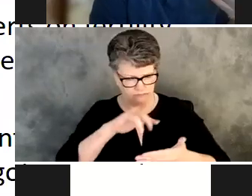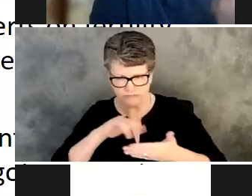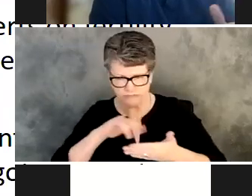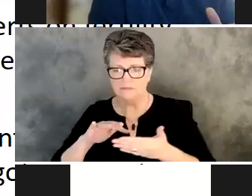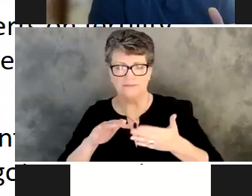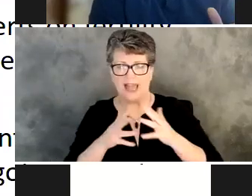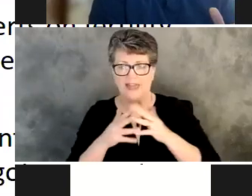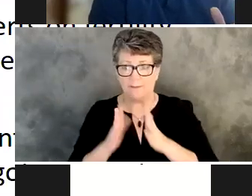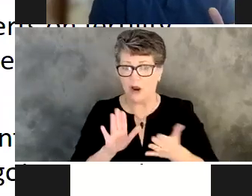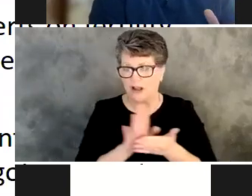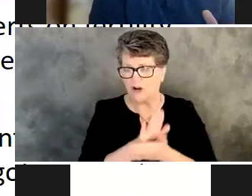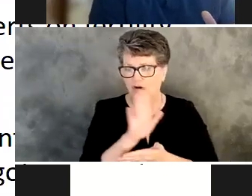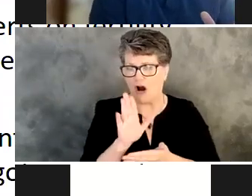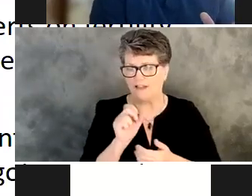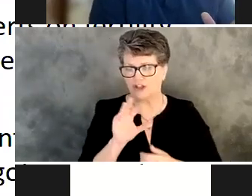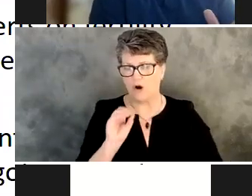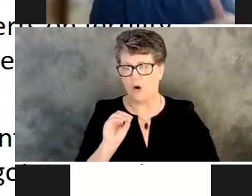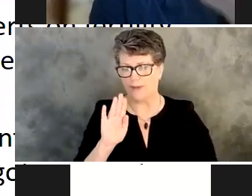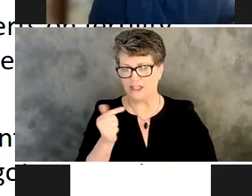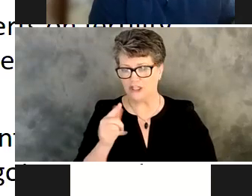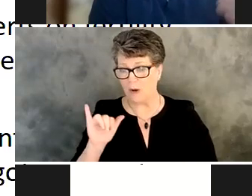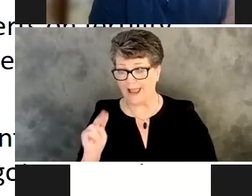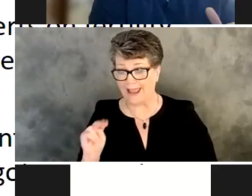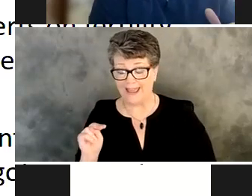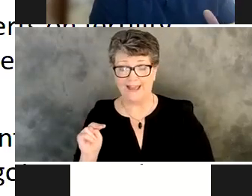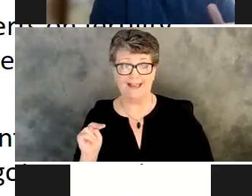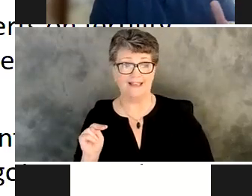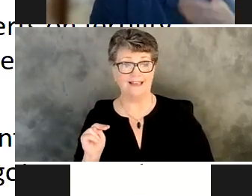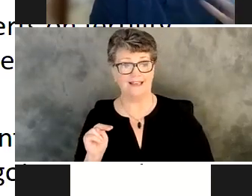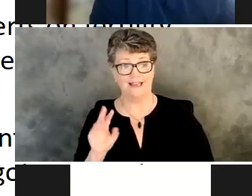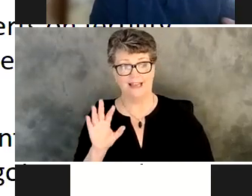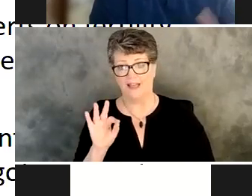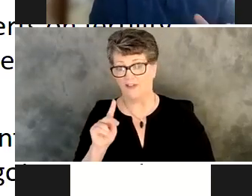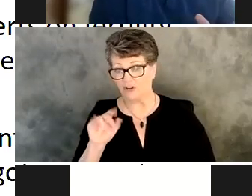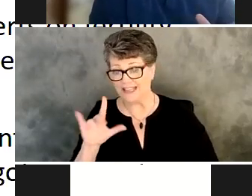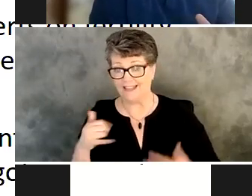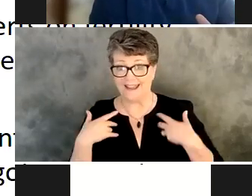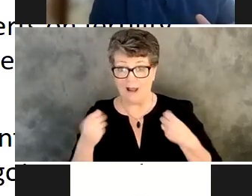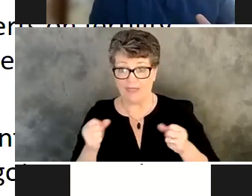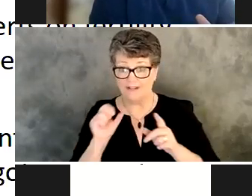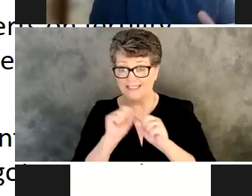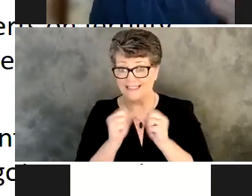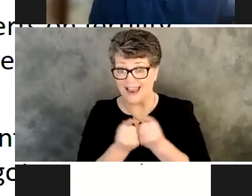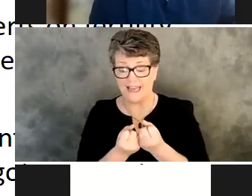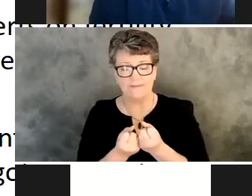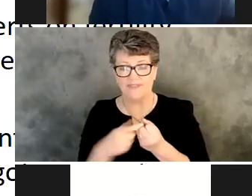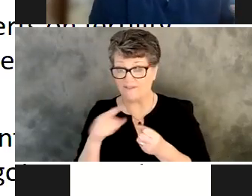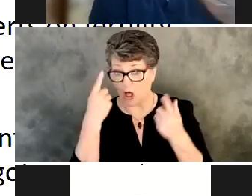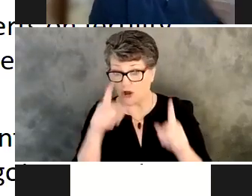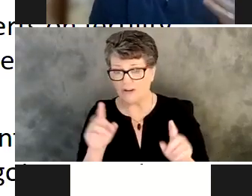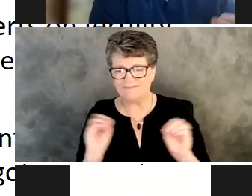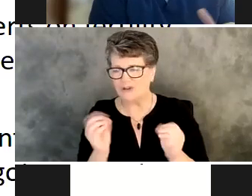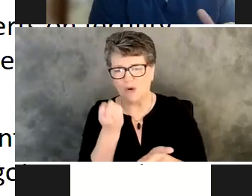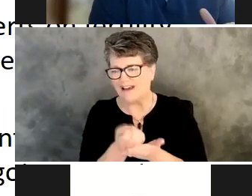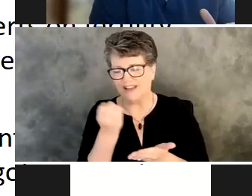American College of OBGYN, the Fetal Maternal Health Society, they've all agreed that there's no evidence that there's any